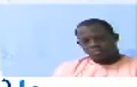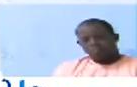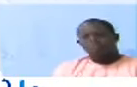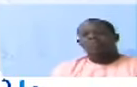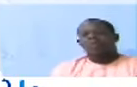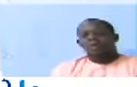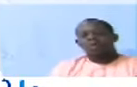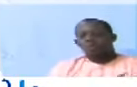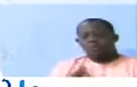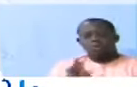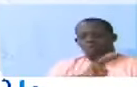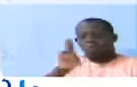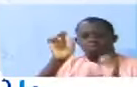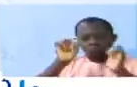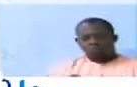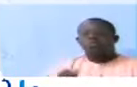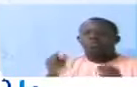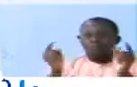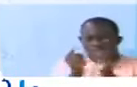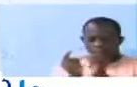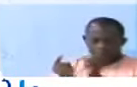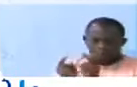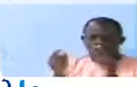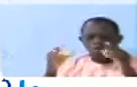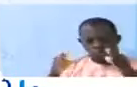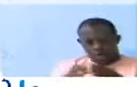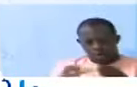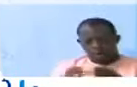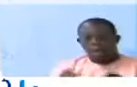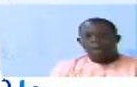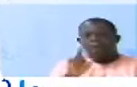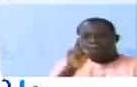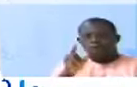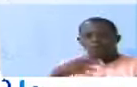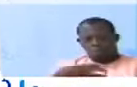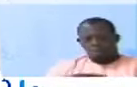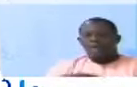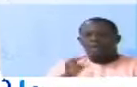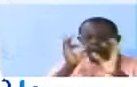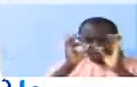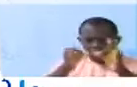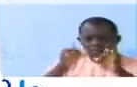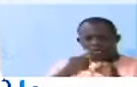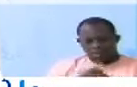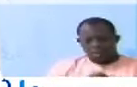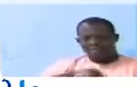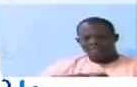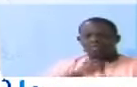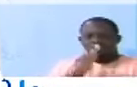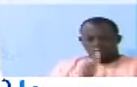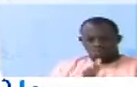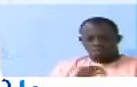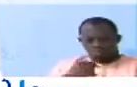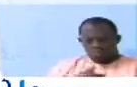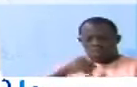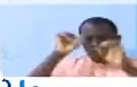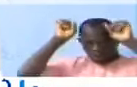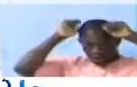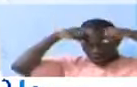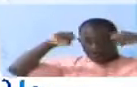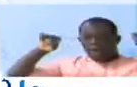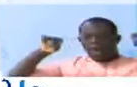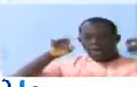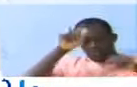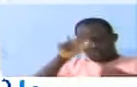were unable to come together at all. But just to able to express myself, I am a fula. Yes, formerly I